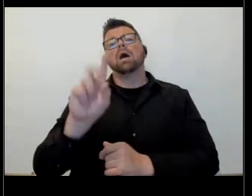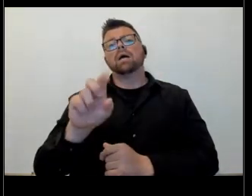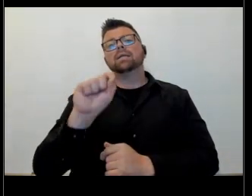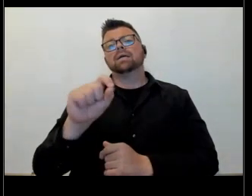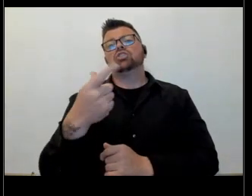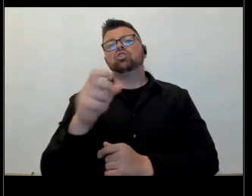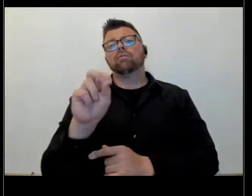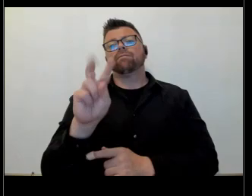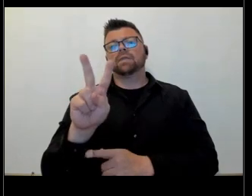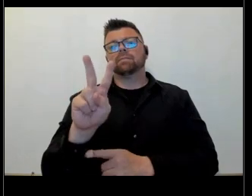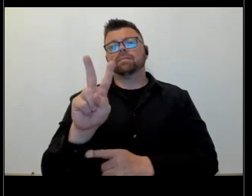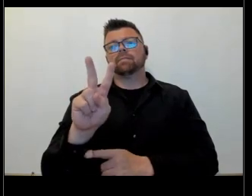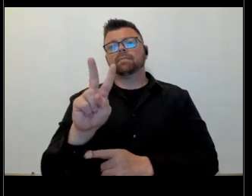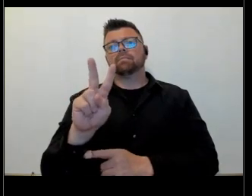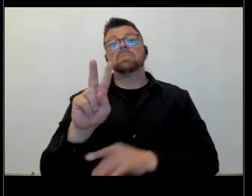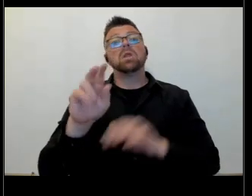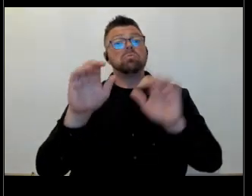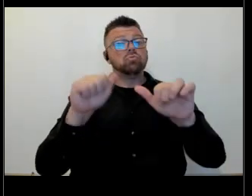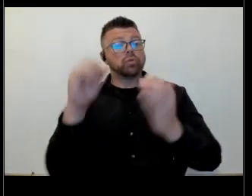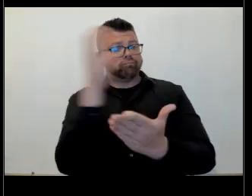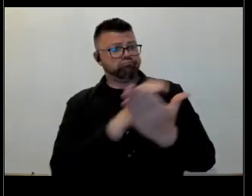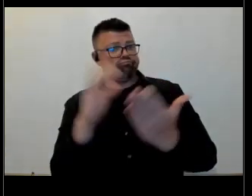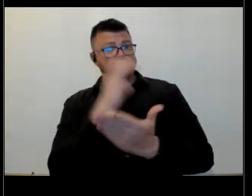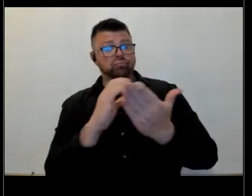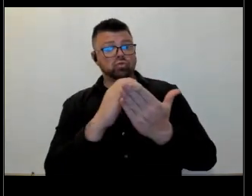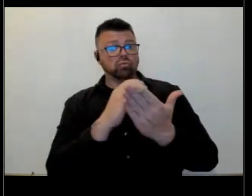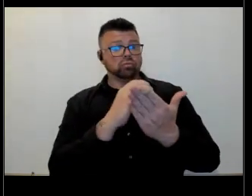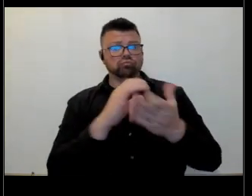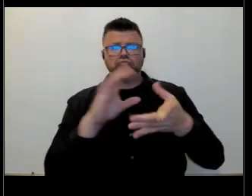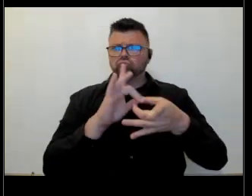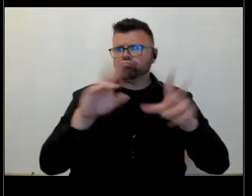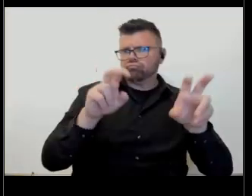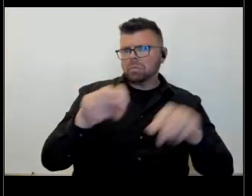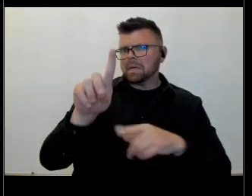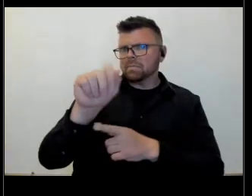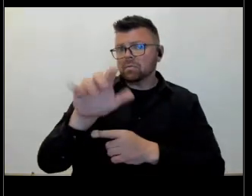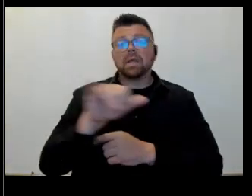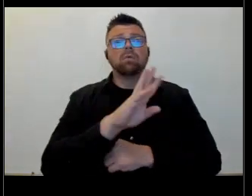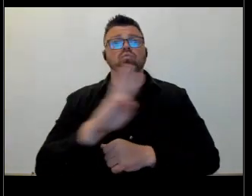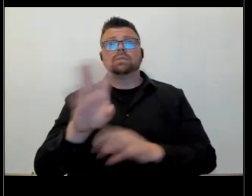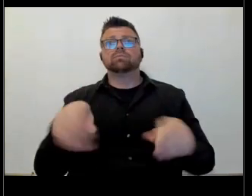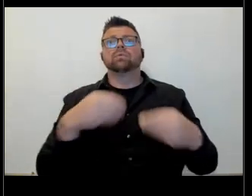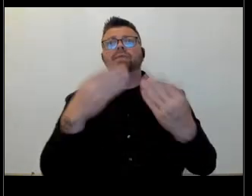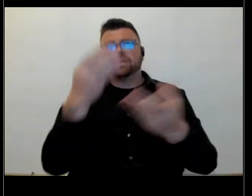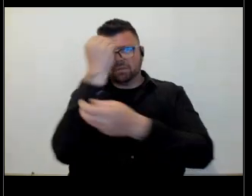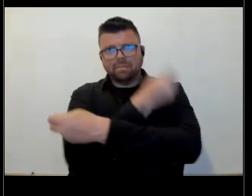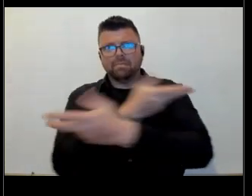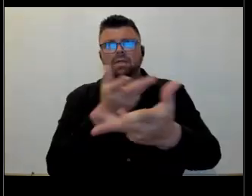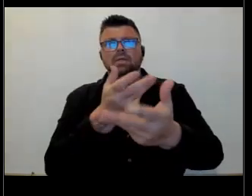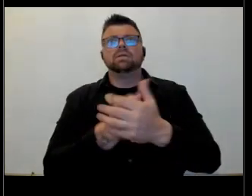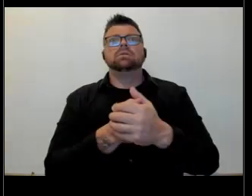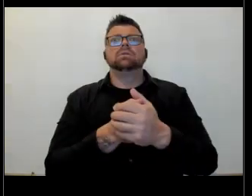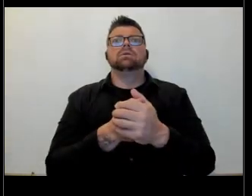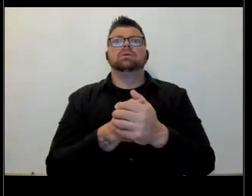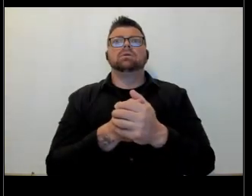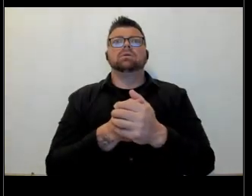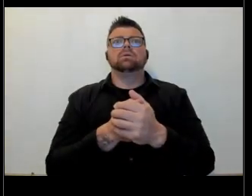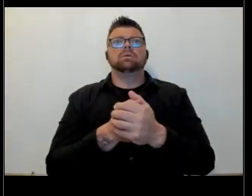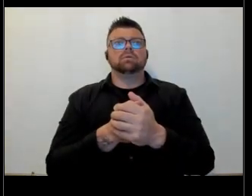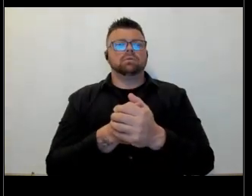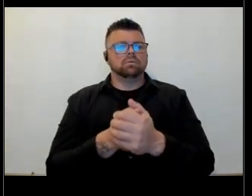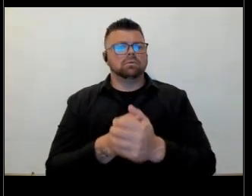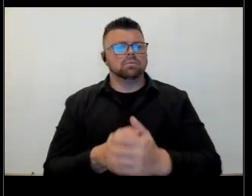hud.gov, and you can search for disabilities. The website provides information for persons with disabilities and